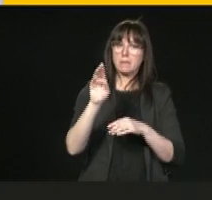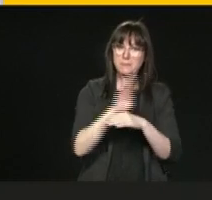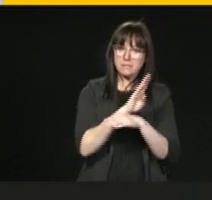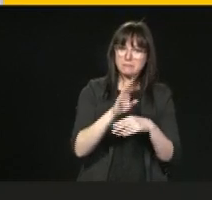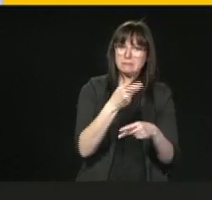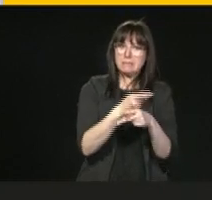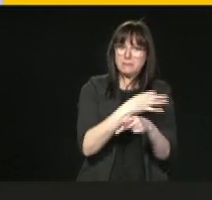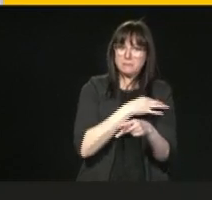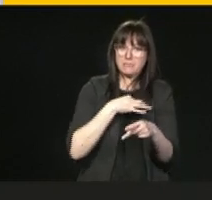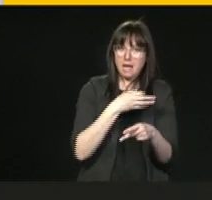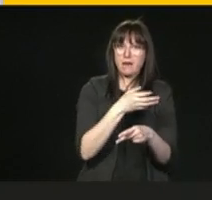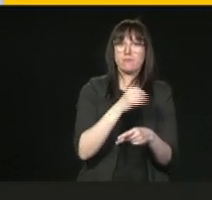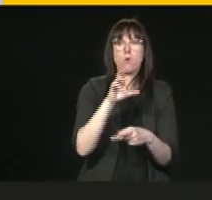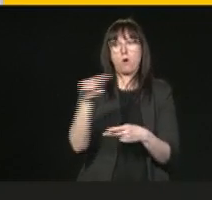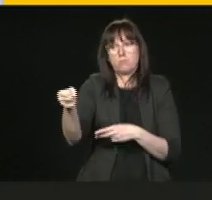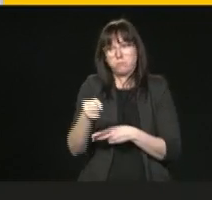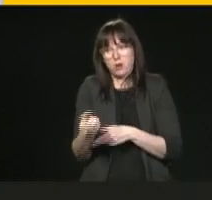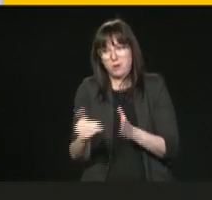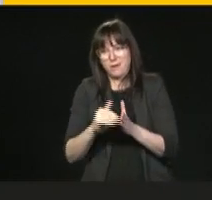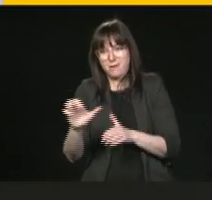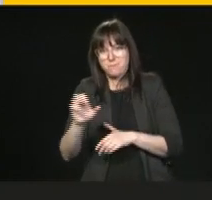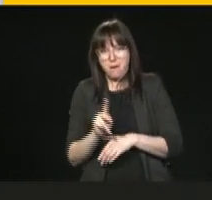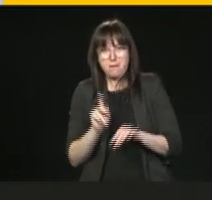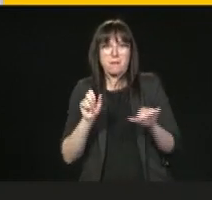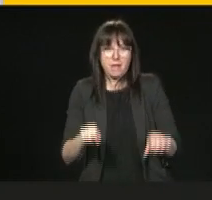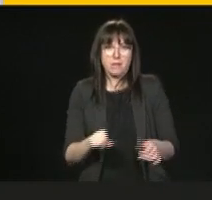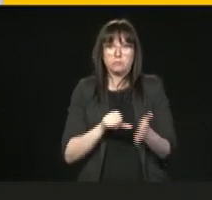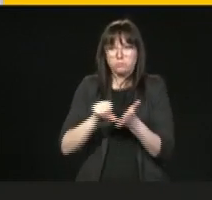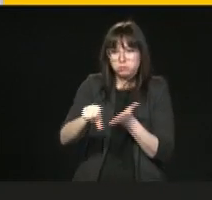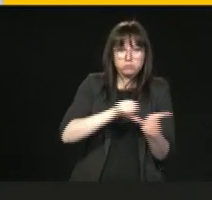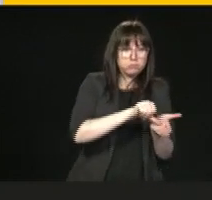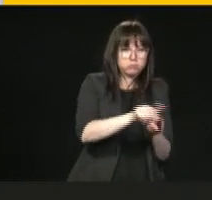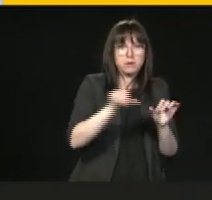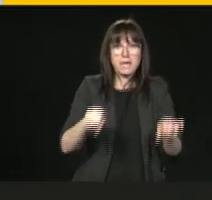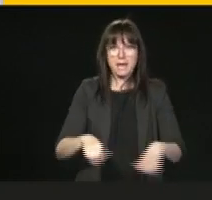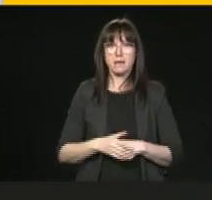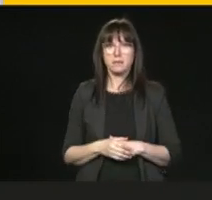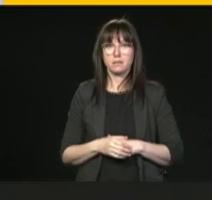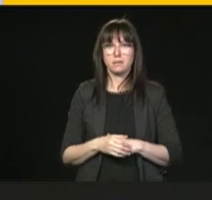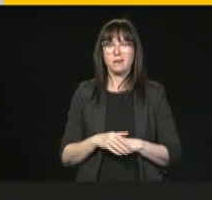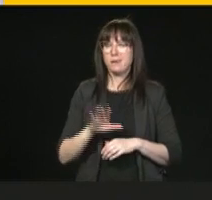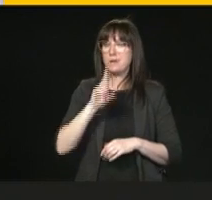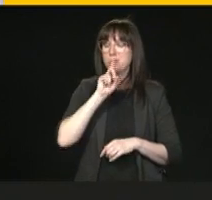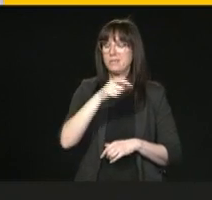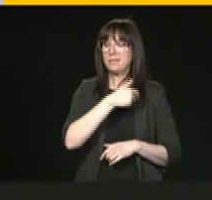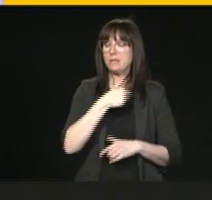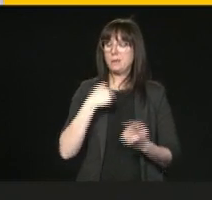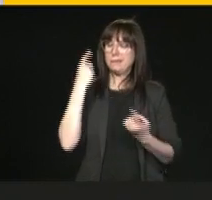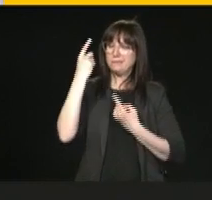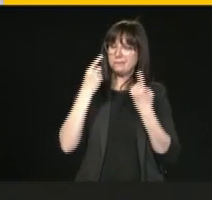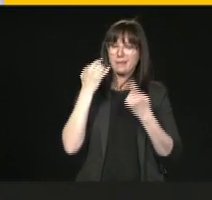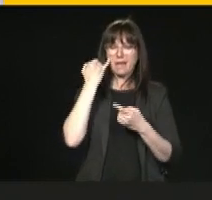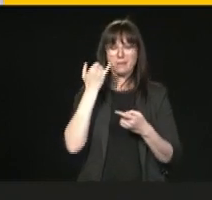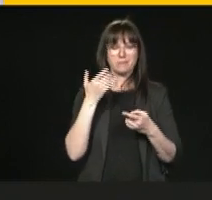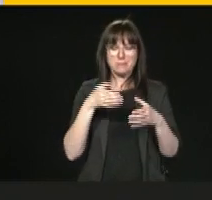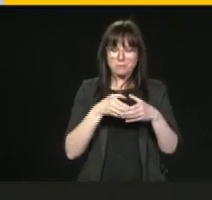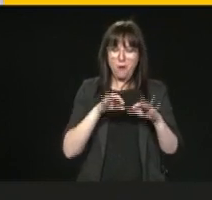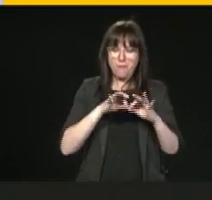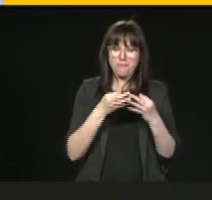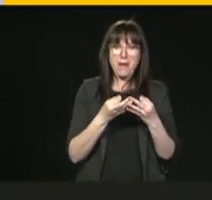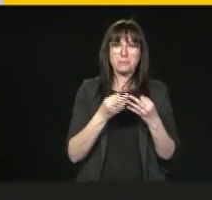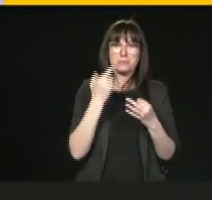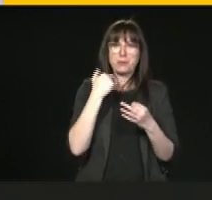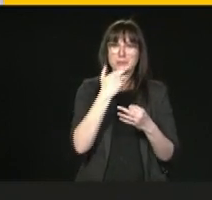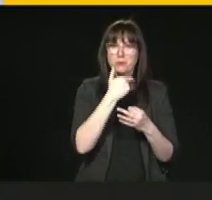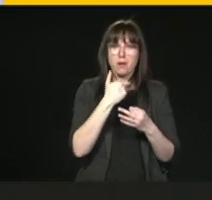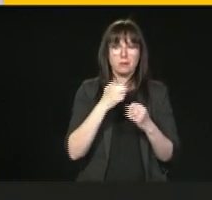even rehire people to be back on the payroll. Because we're thinking about that family-owned restaurant. It's been